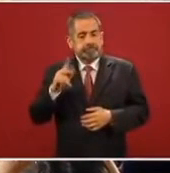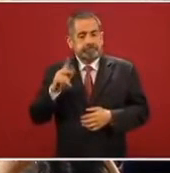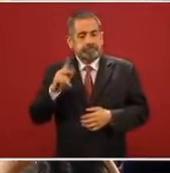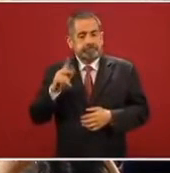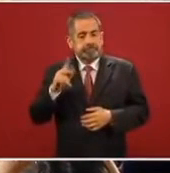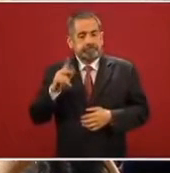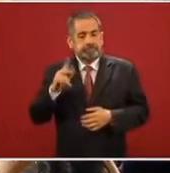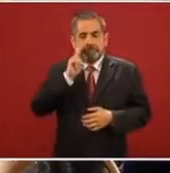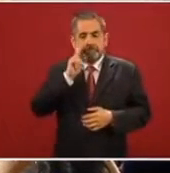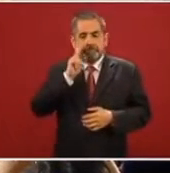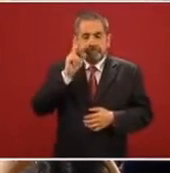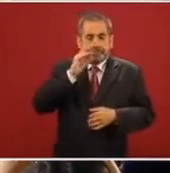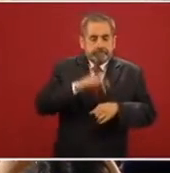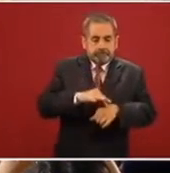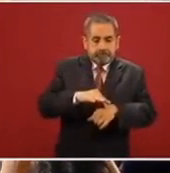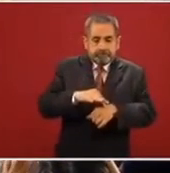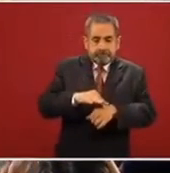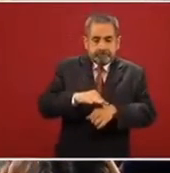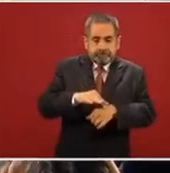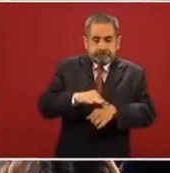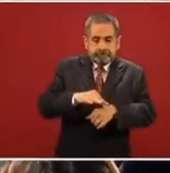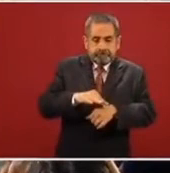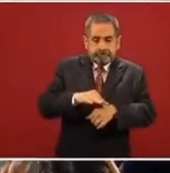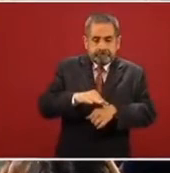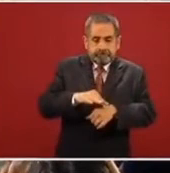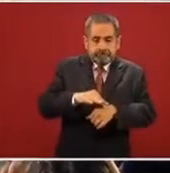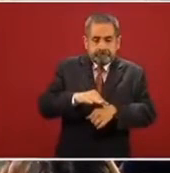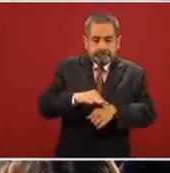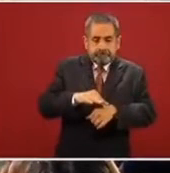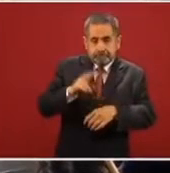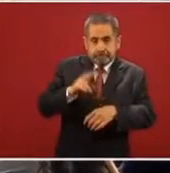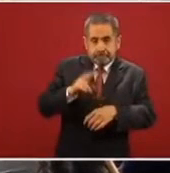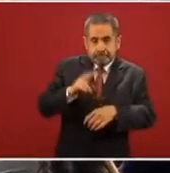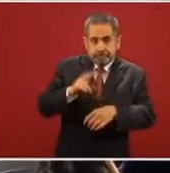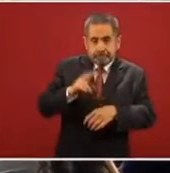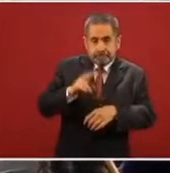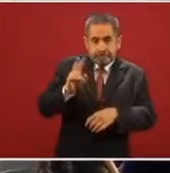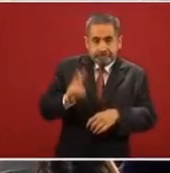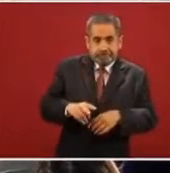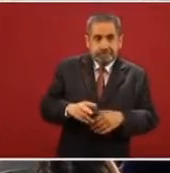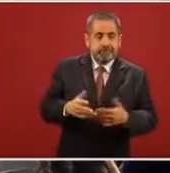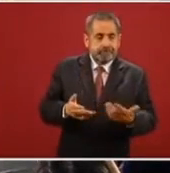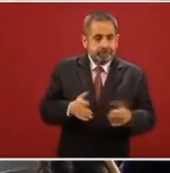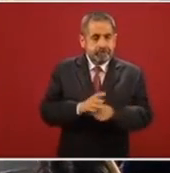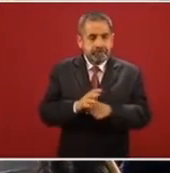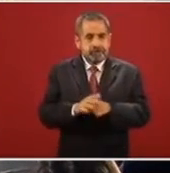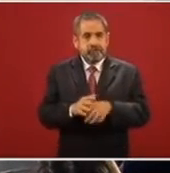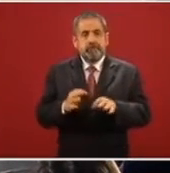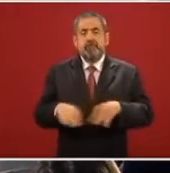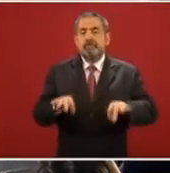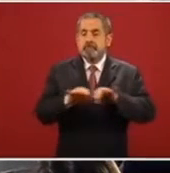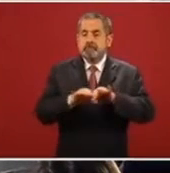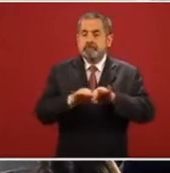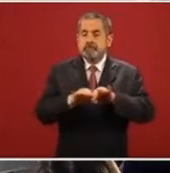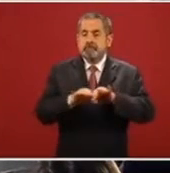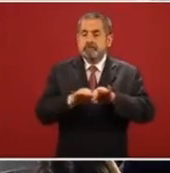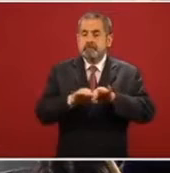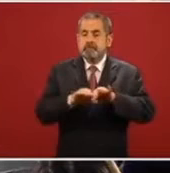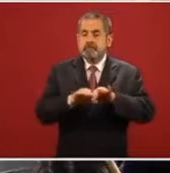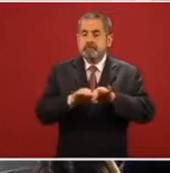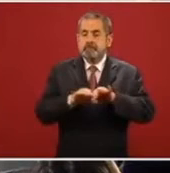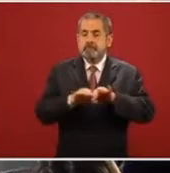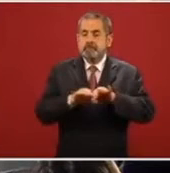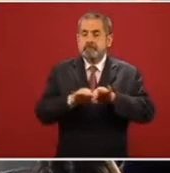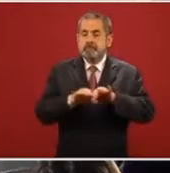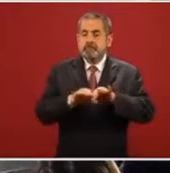on evidence del fenómeno of the phenomenon y las decisiones políticas